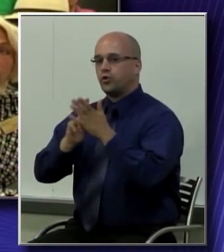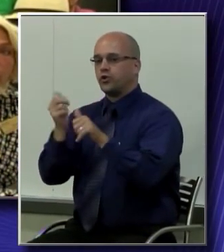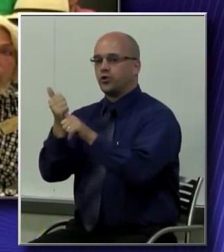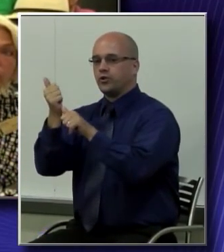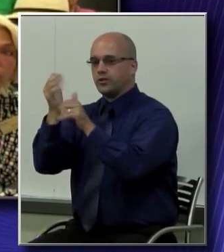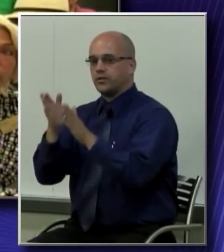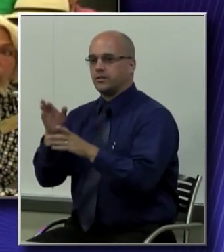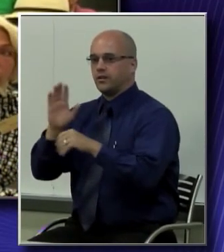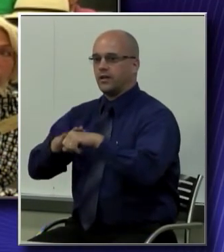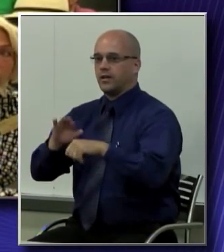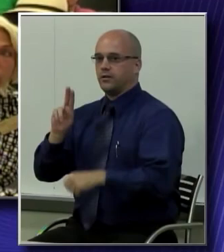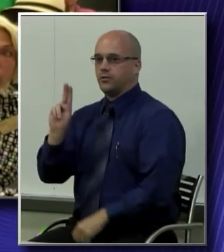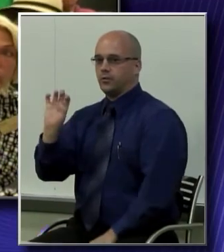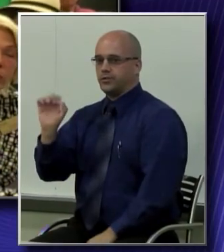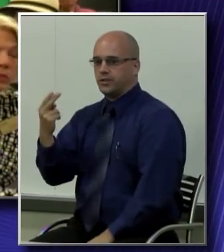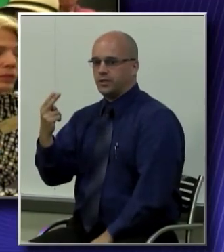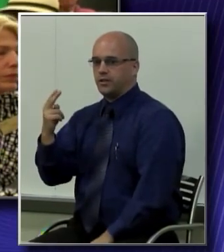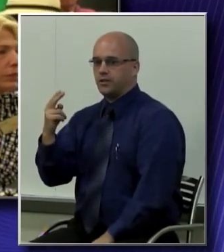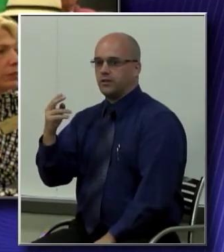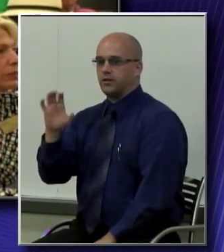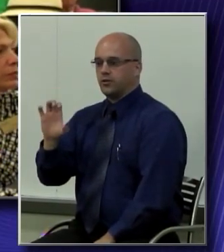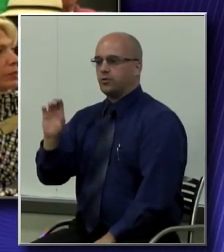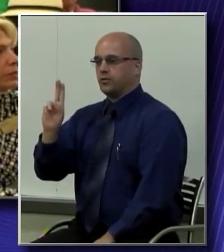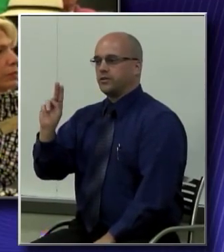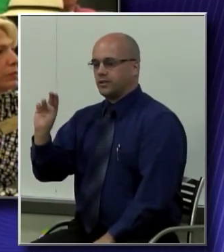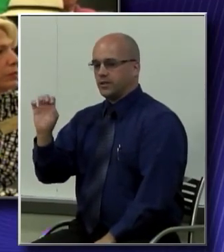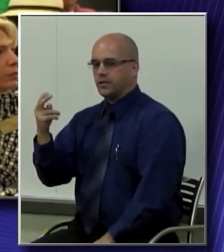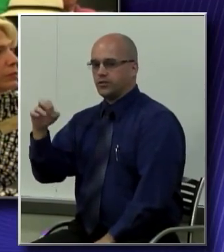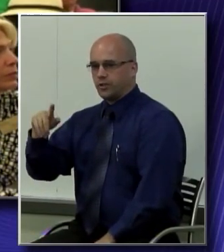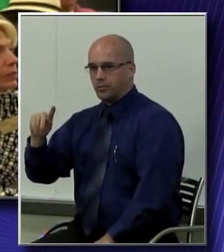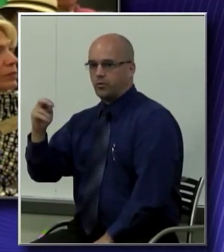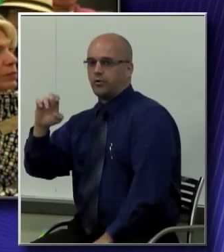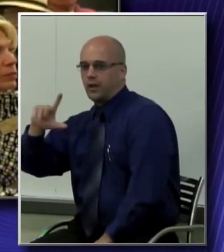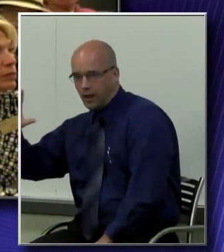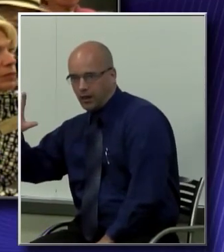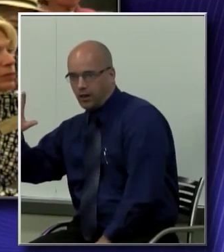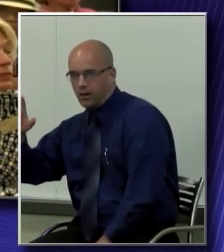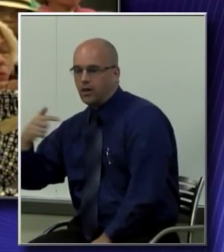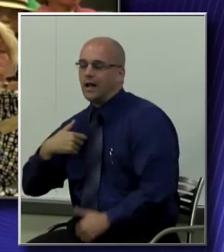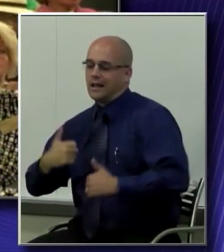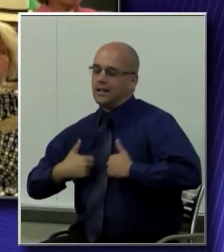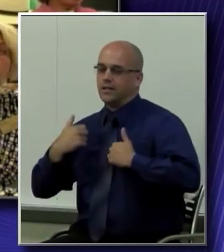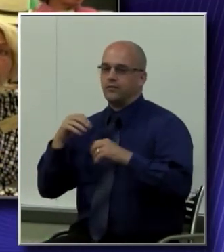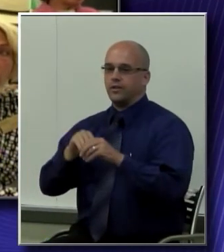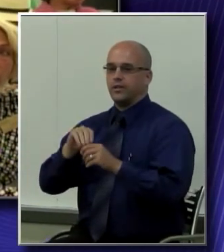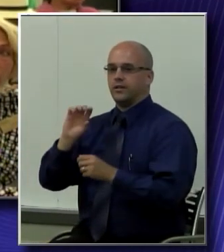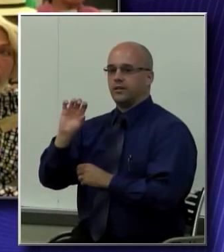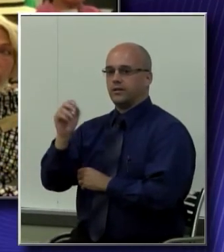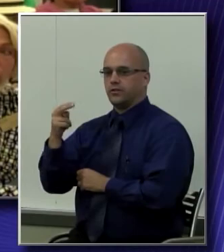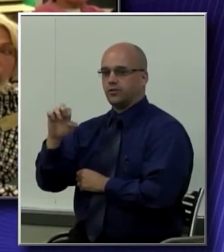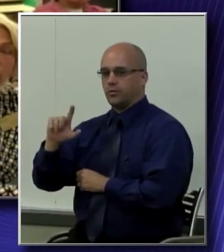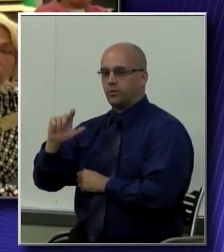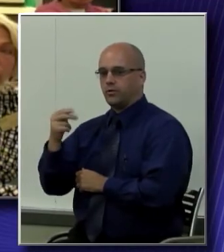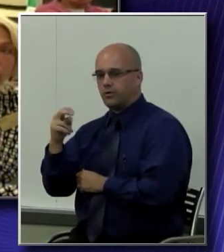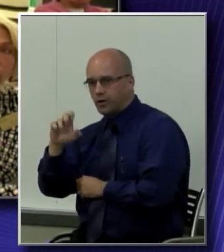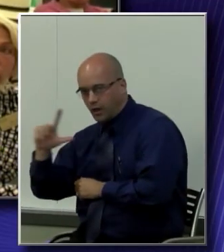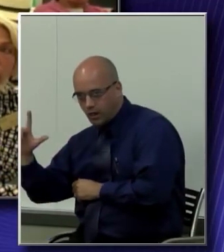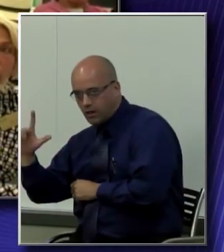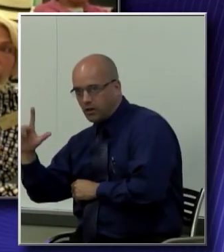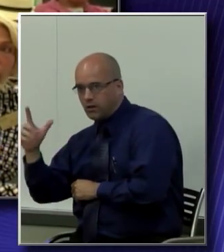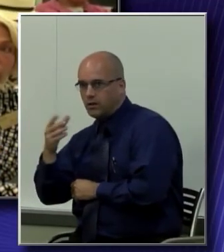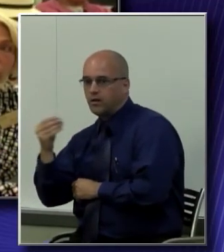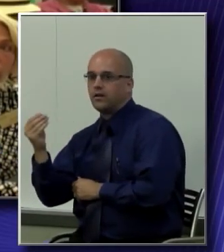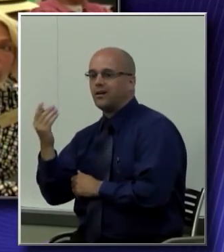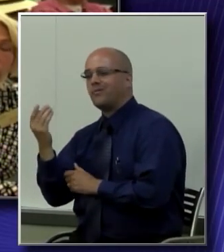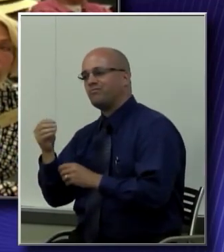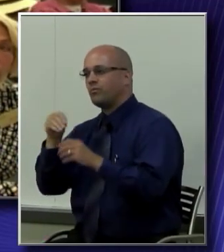at UNC Chapel Hill. This is a non-tenure track position. I live in Chapel Hill, and I'm part and member of